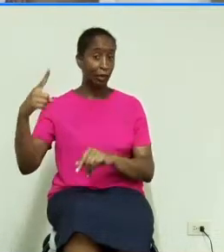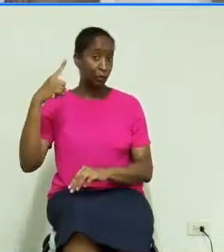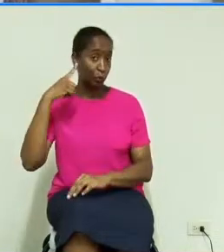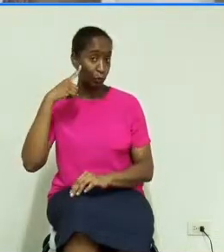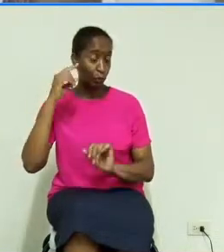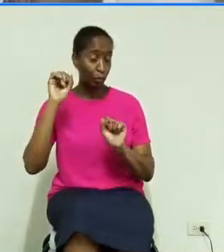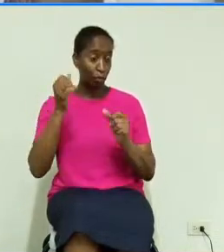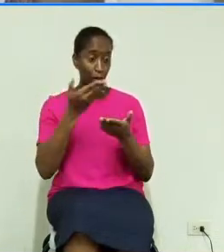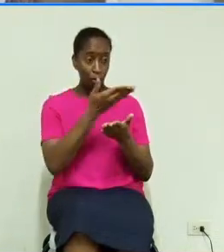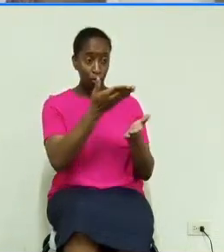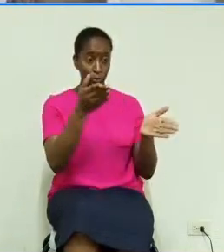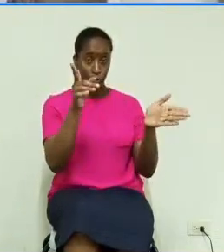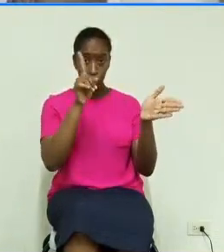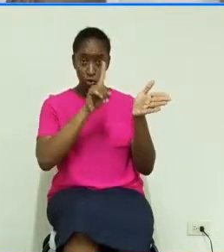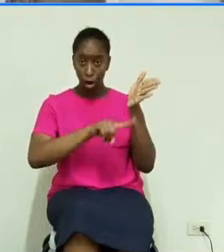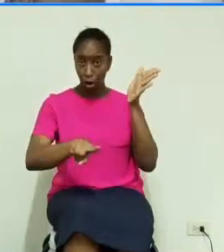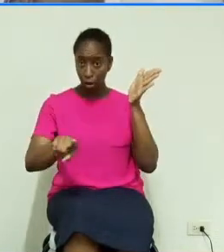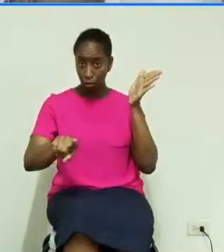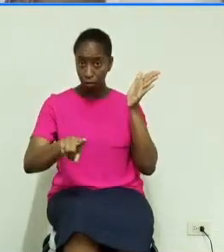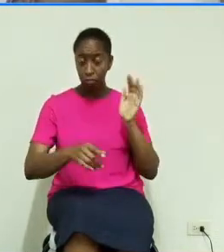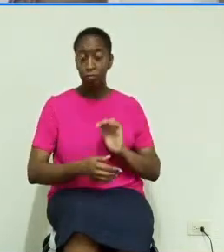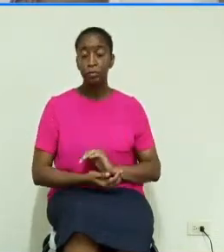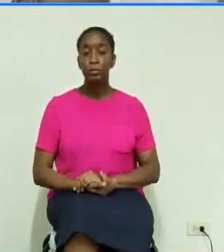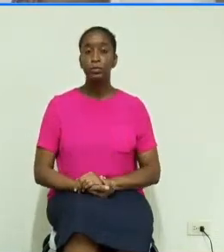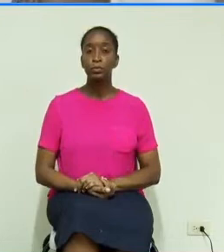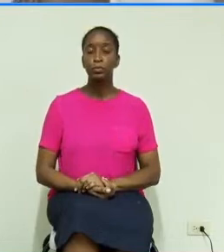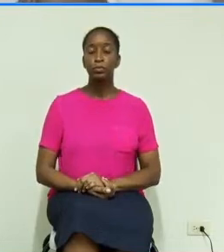I see you have a green light, but I don't have